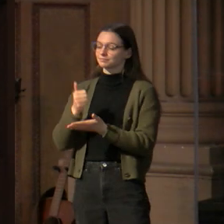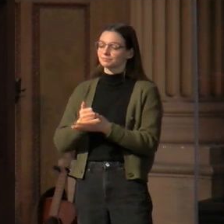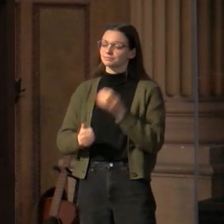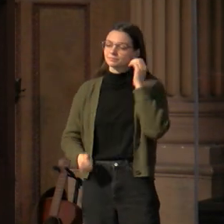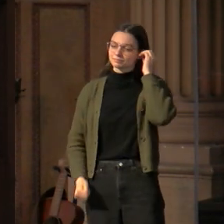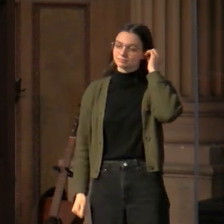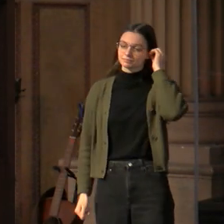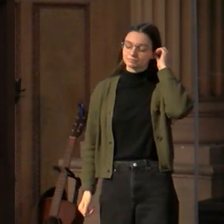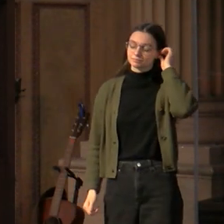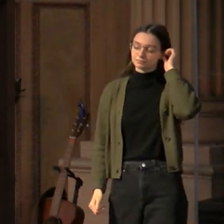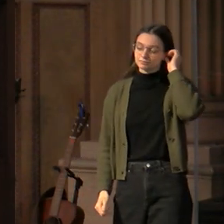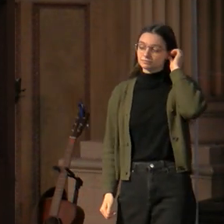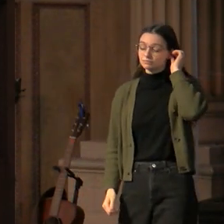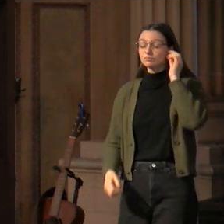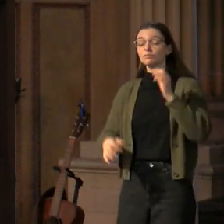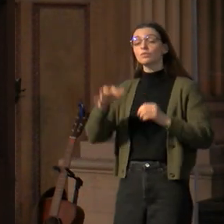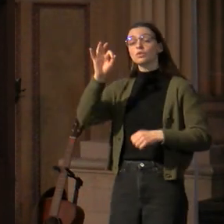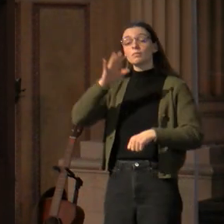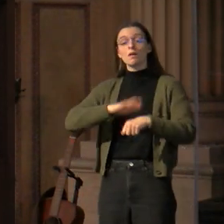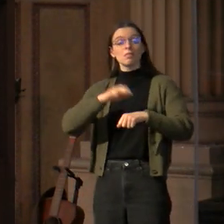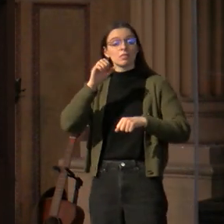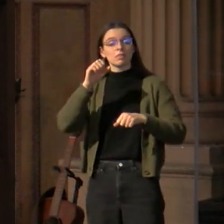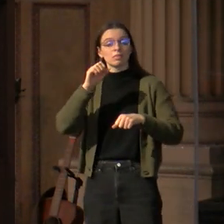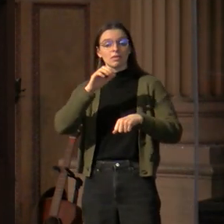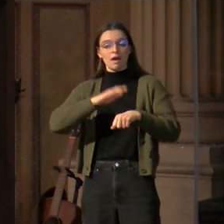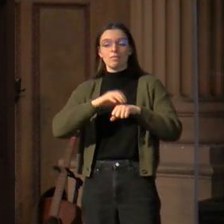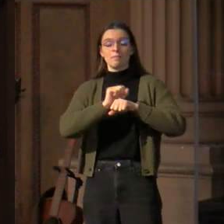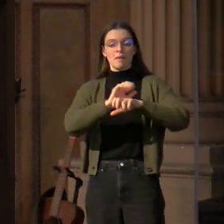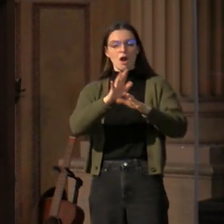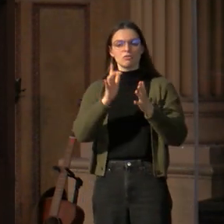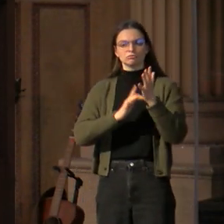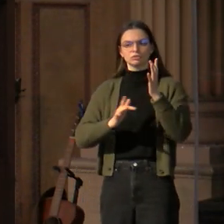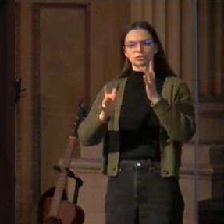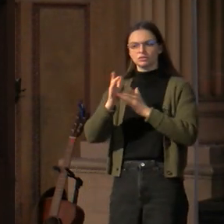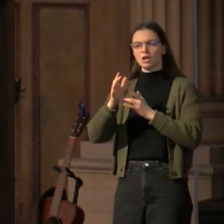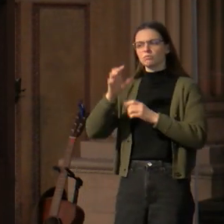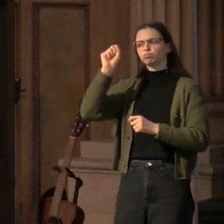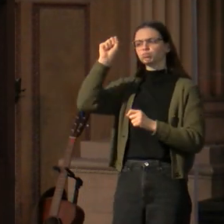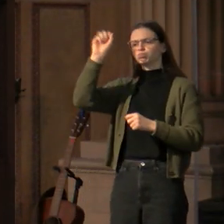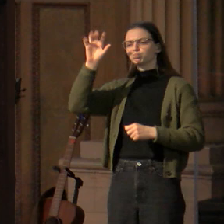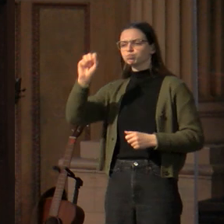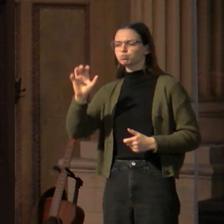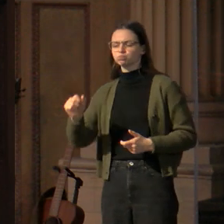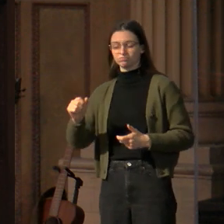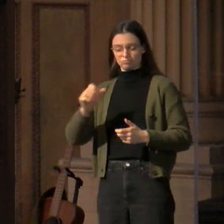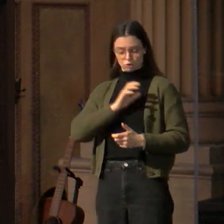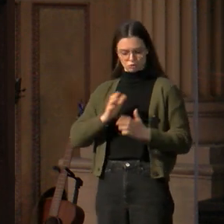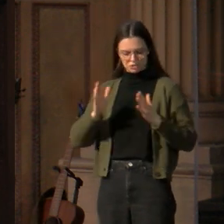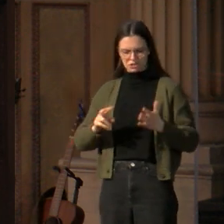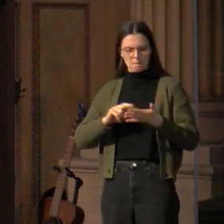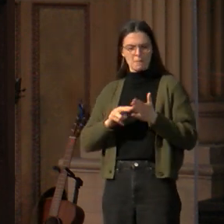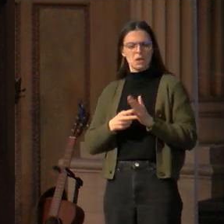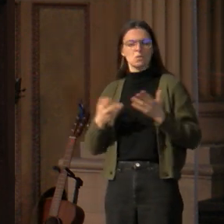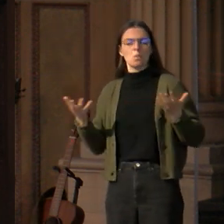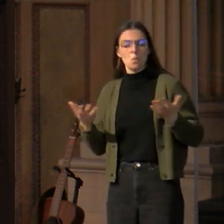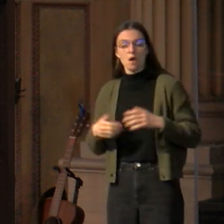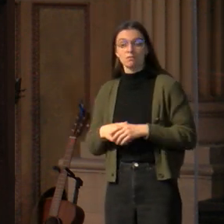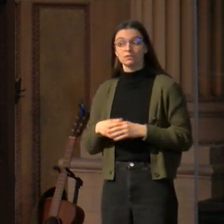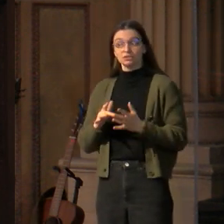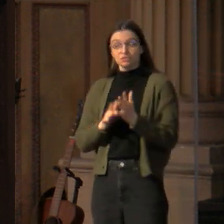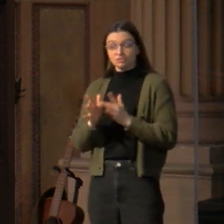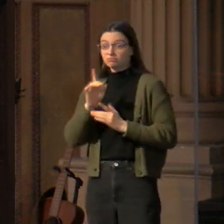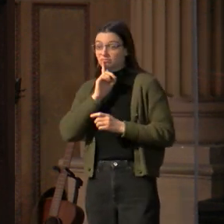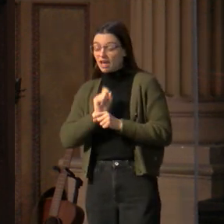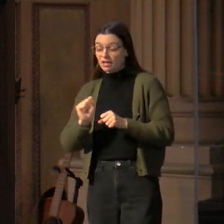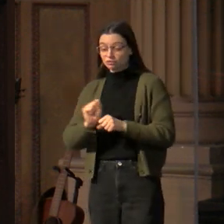Well, in the Sermon on the Mount, Jesus has been laying out a really high standard for what it means to live as a Christian. He actually raises the bar